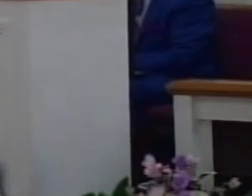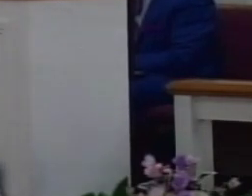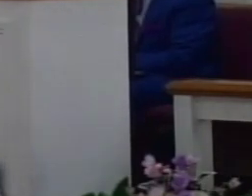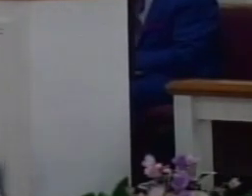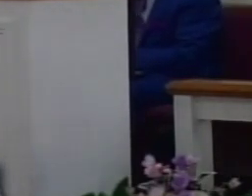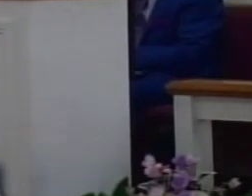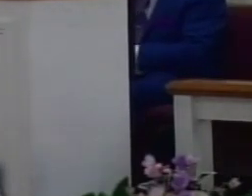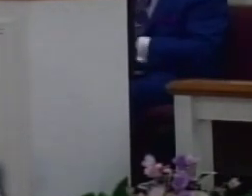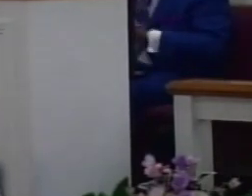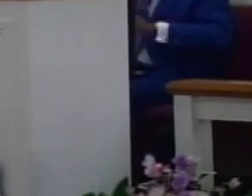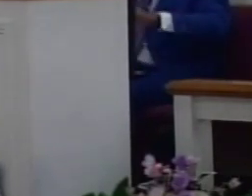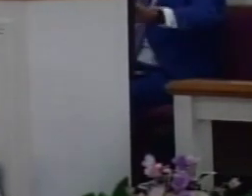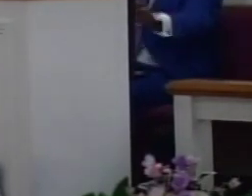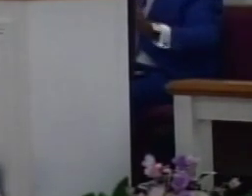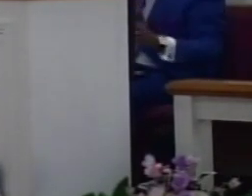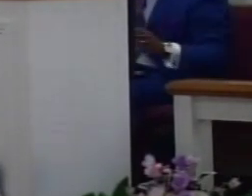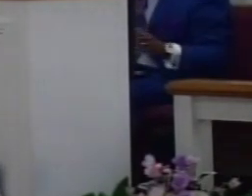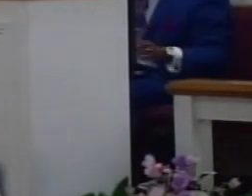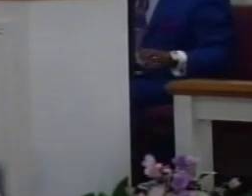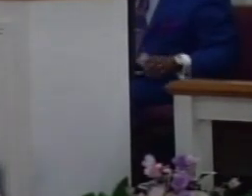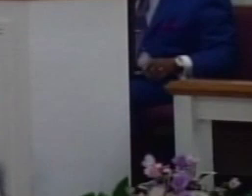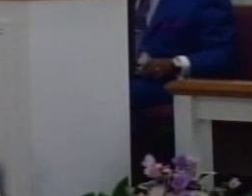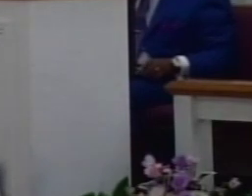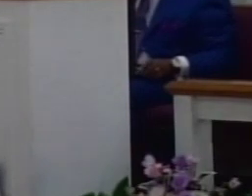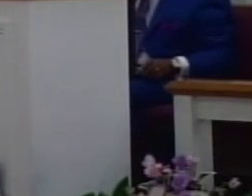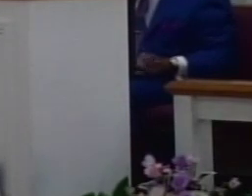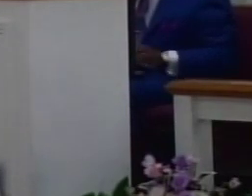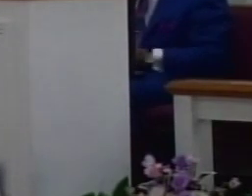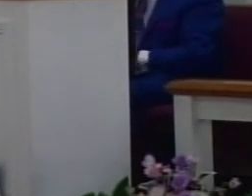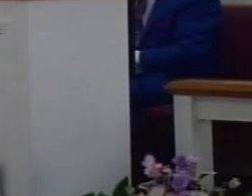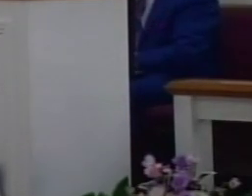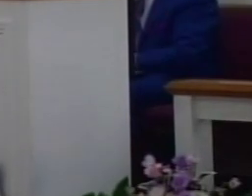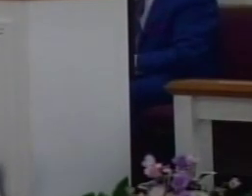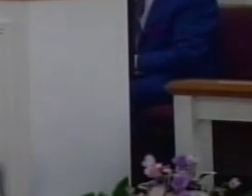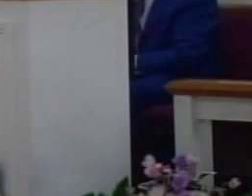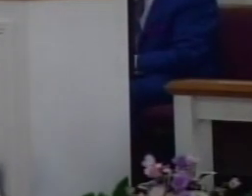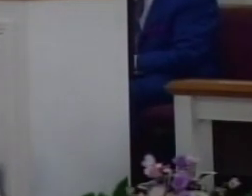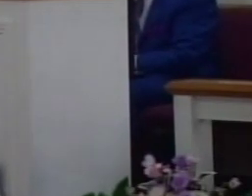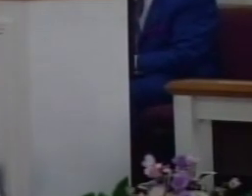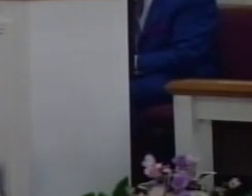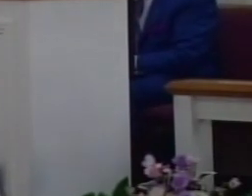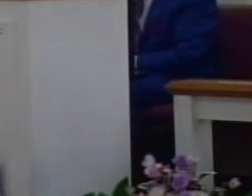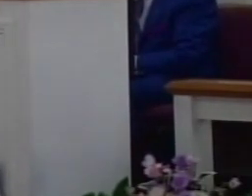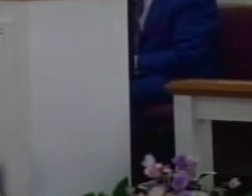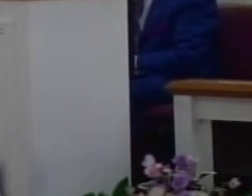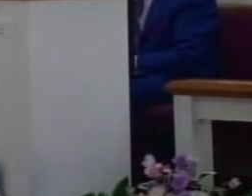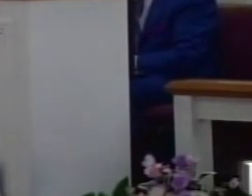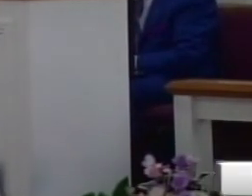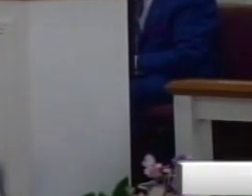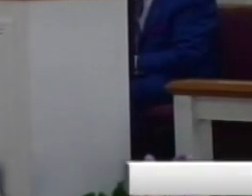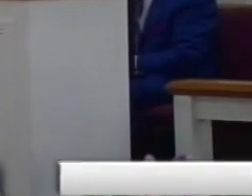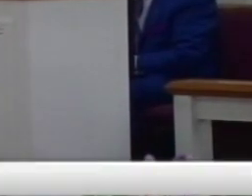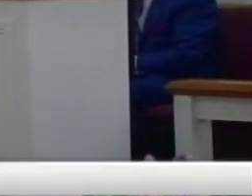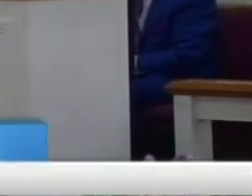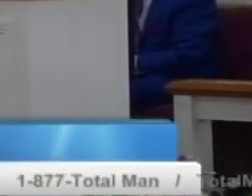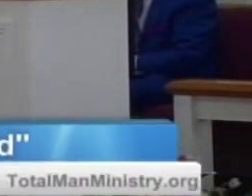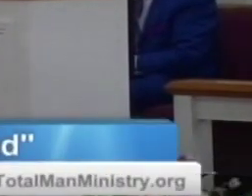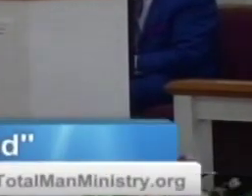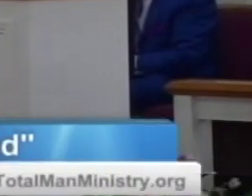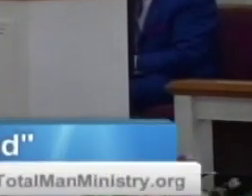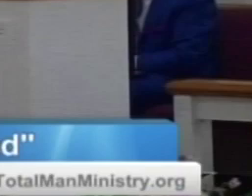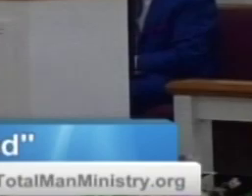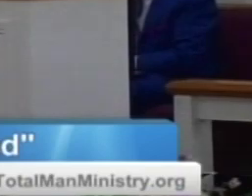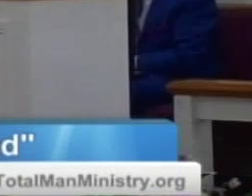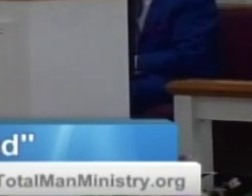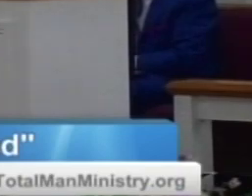the hand of Pharaoh, king of Egypt. 1 Peter 2, 9 and 10, very familiar passages of scripture. It